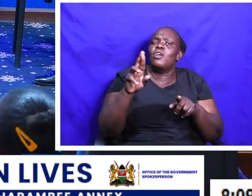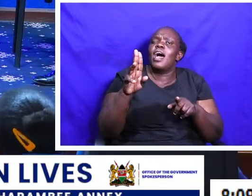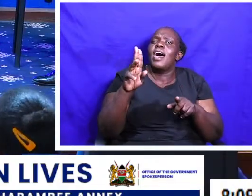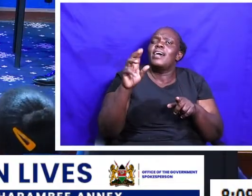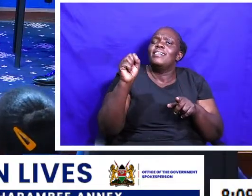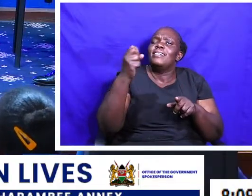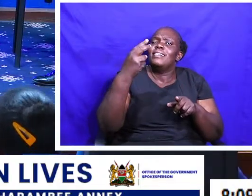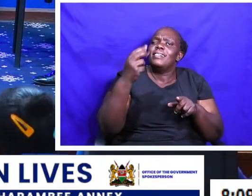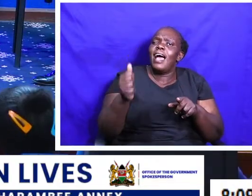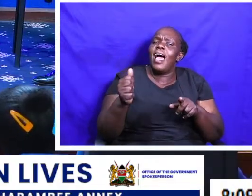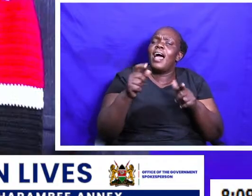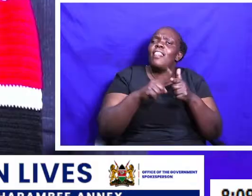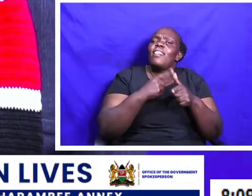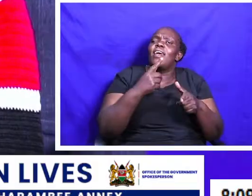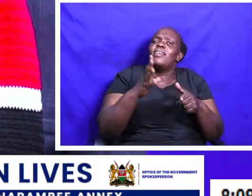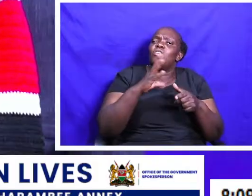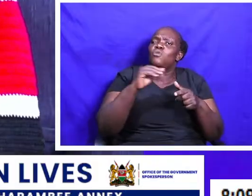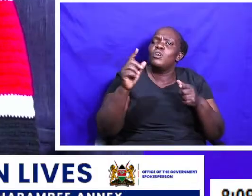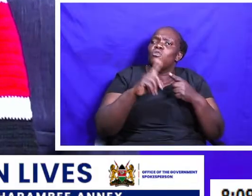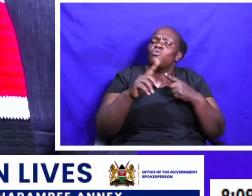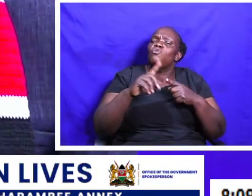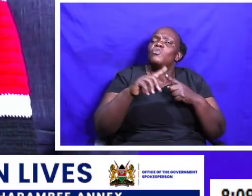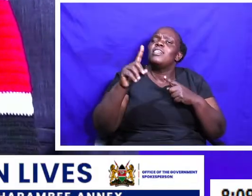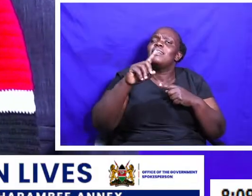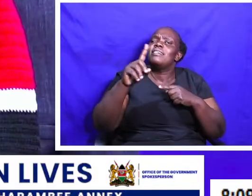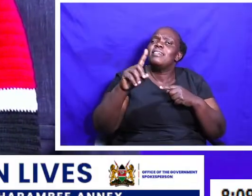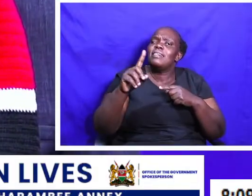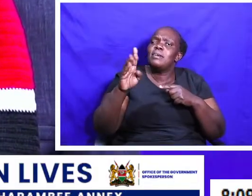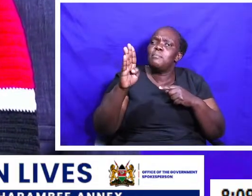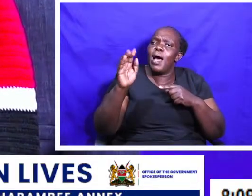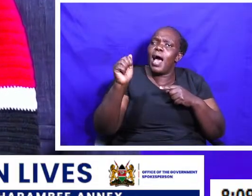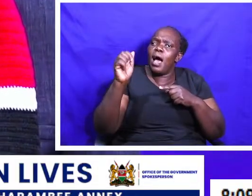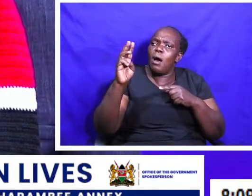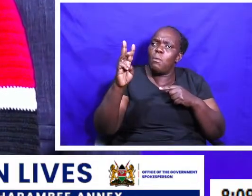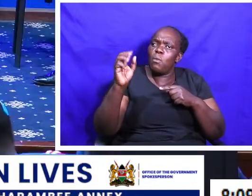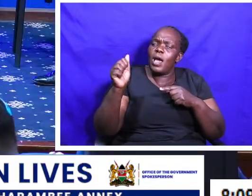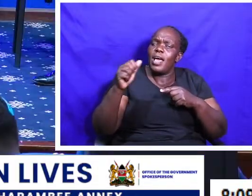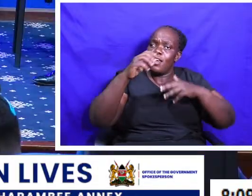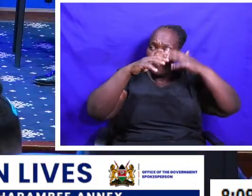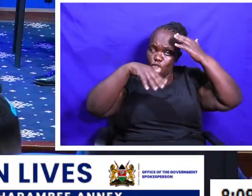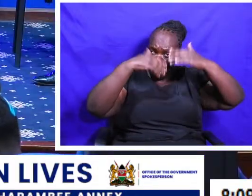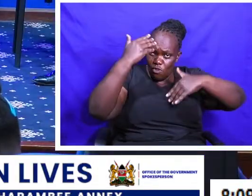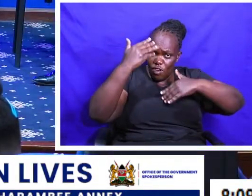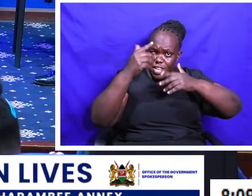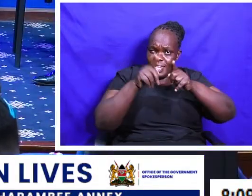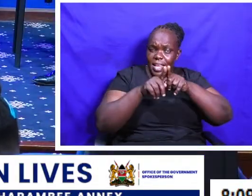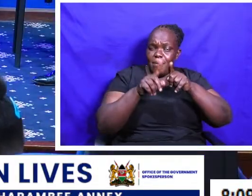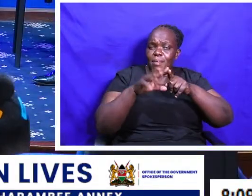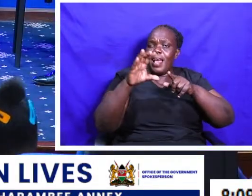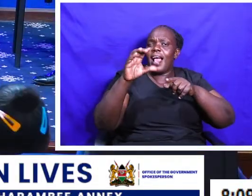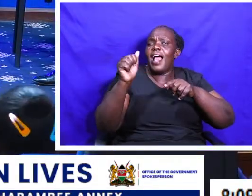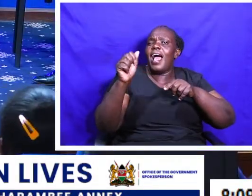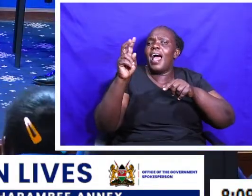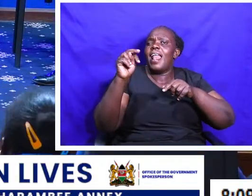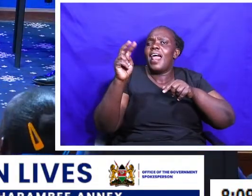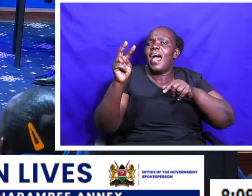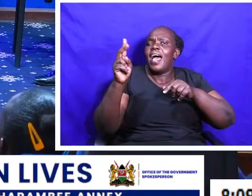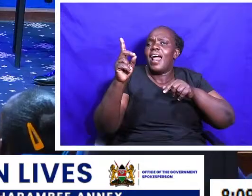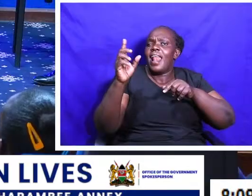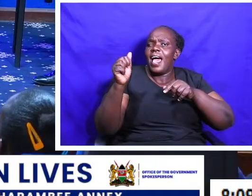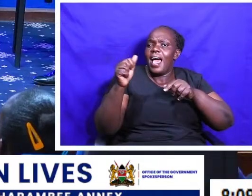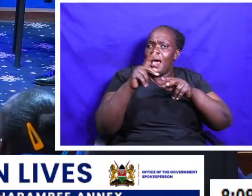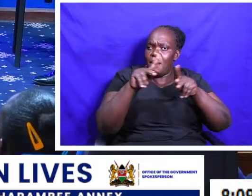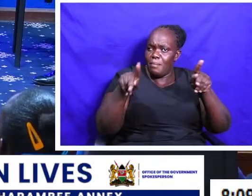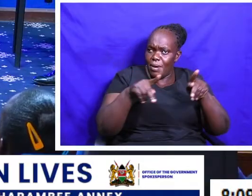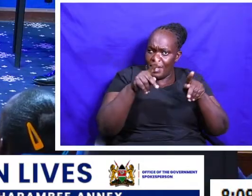Russia. I was born in Russia. And you went to school in In Zimbabwe. and then now, for university, I went to school in Canada. Oh, yeah. I was in